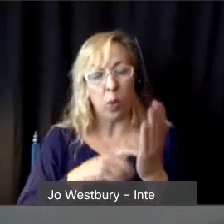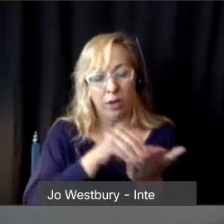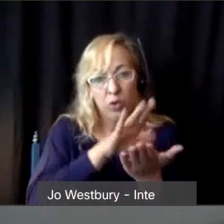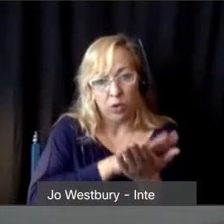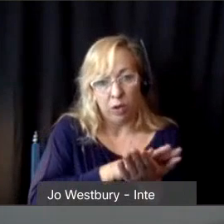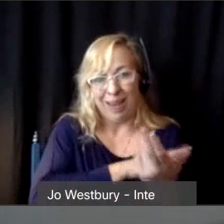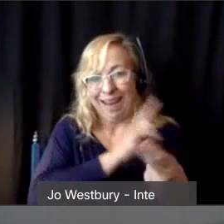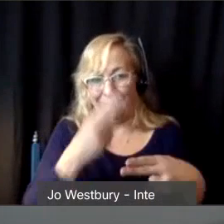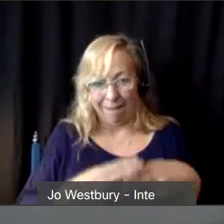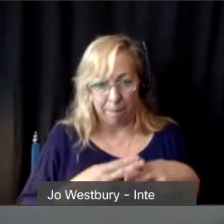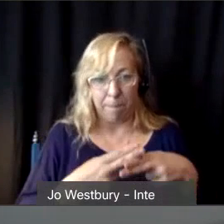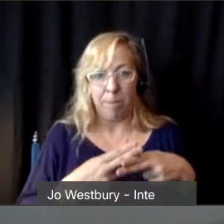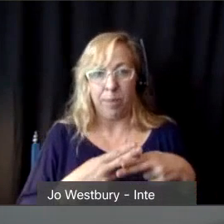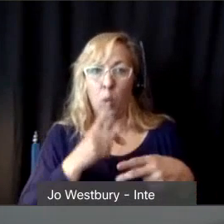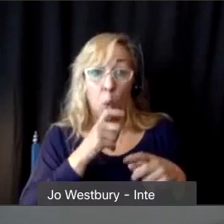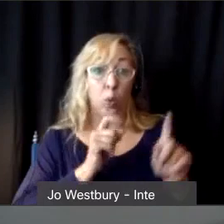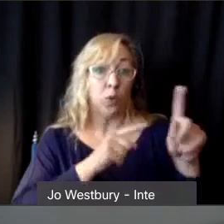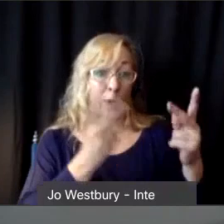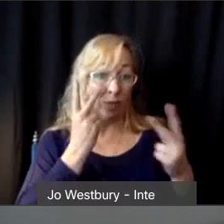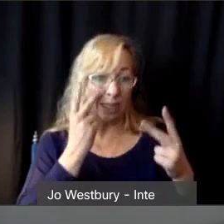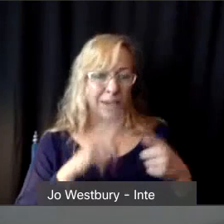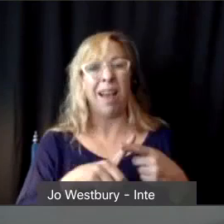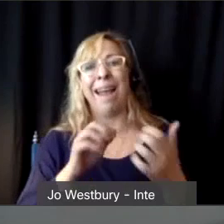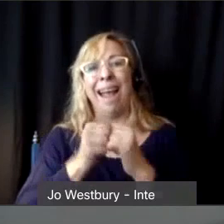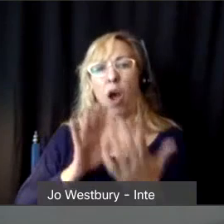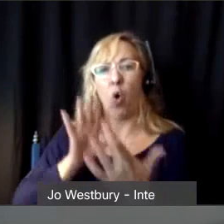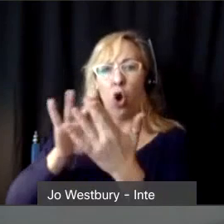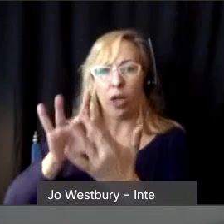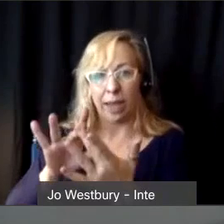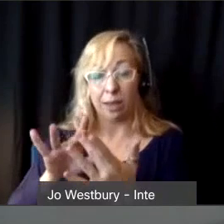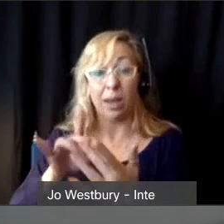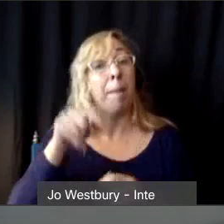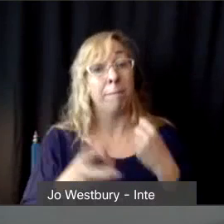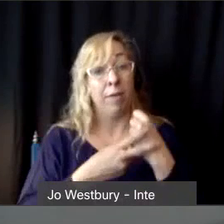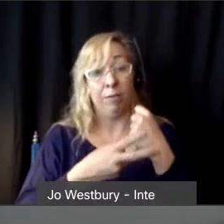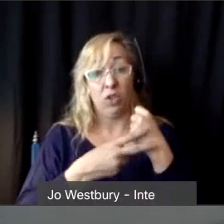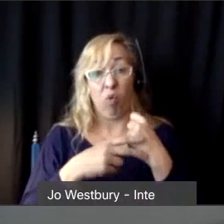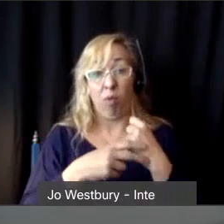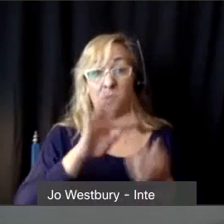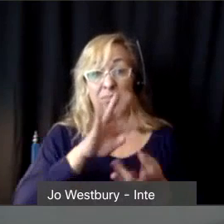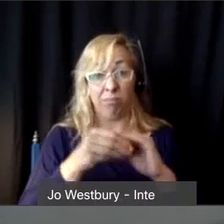30 days to assist in the event there's any need for contact tracing.